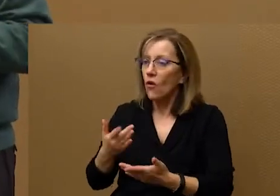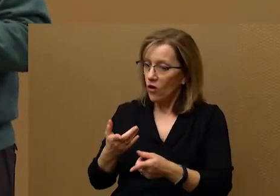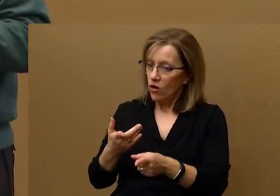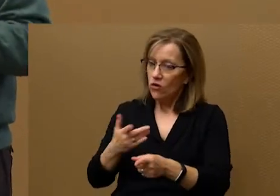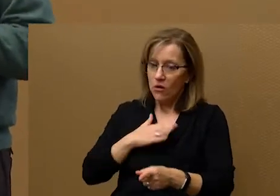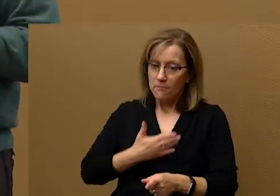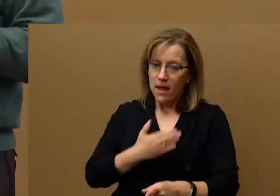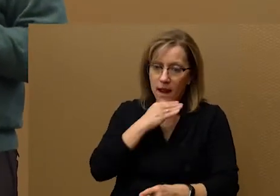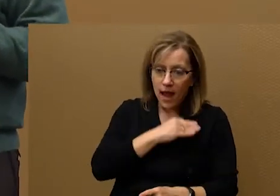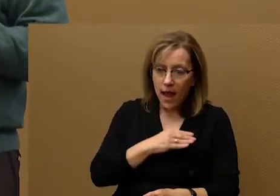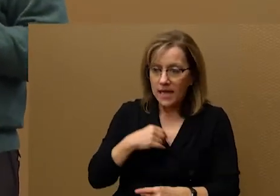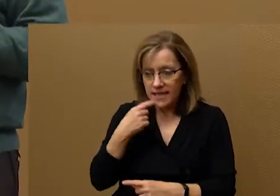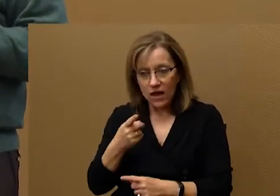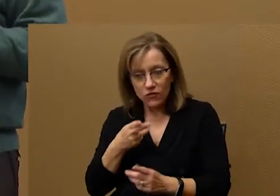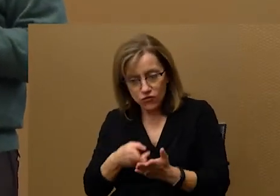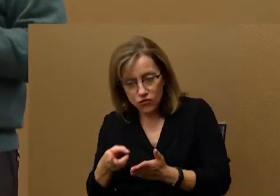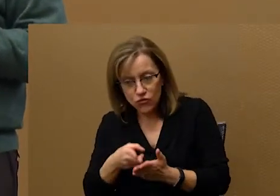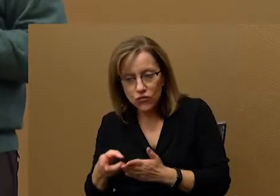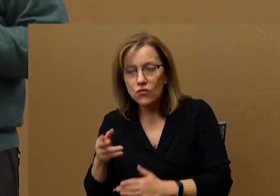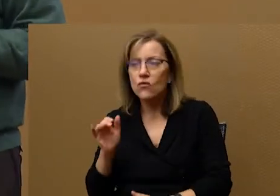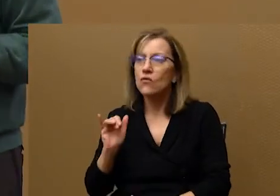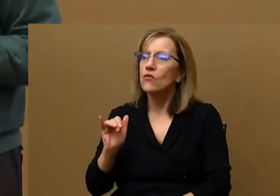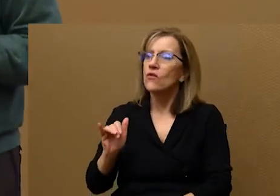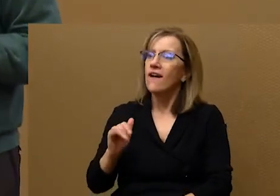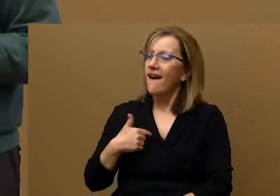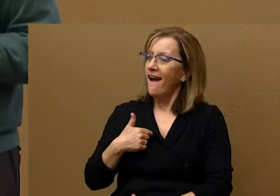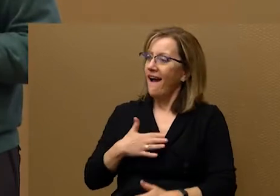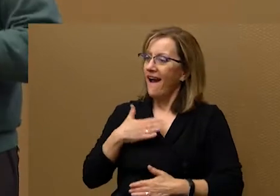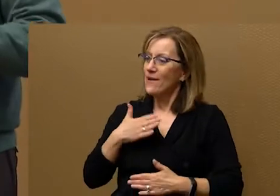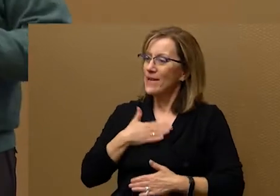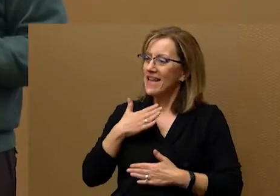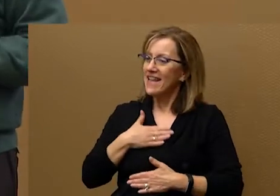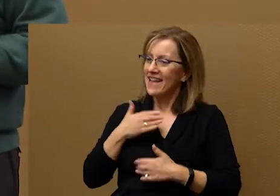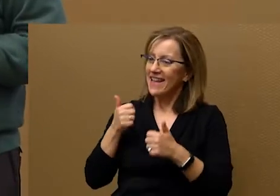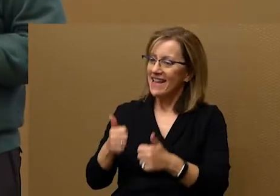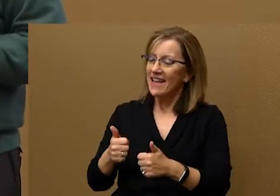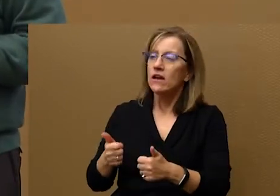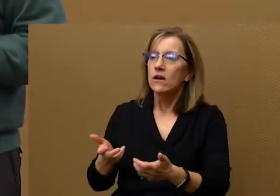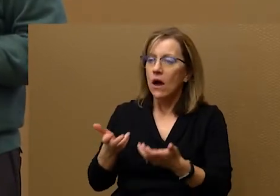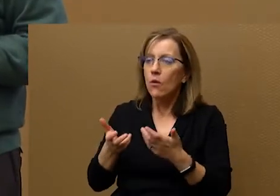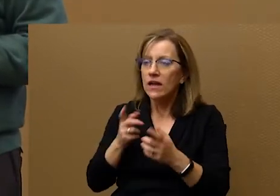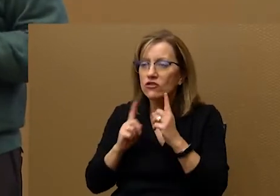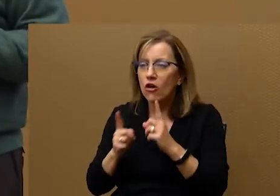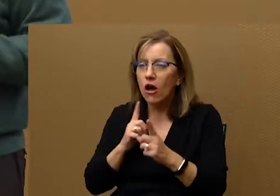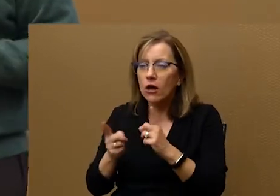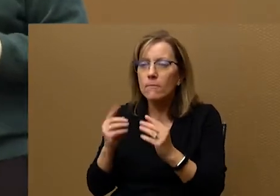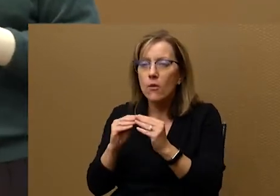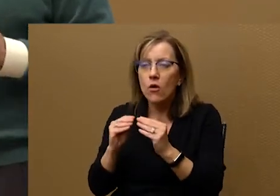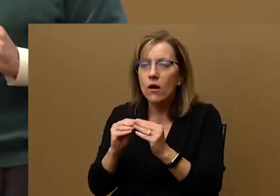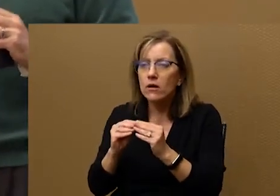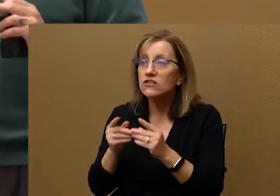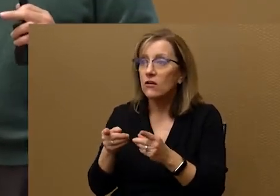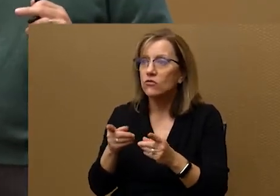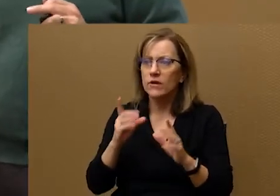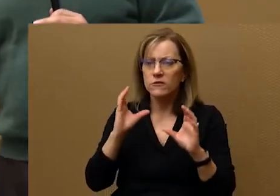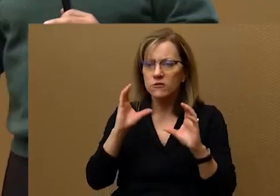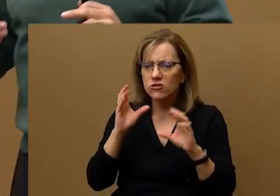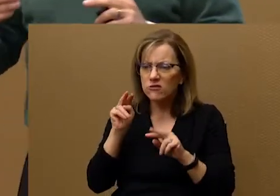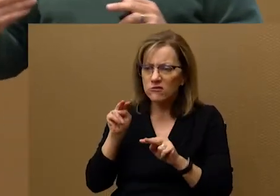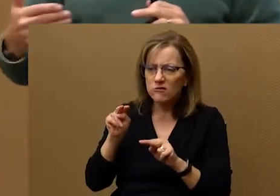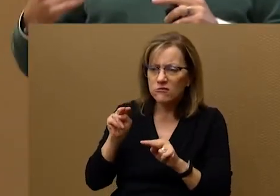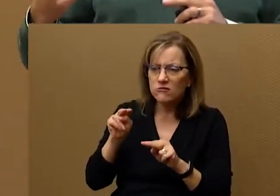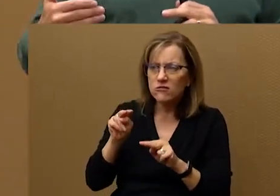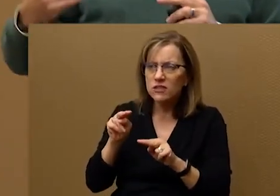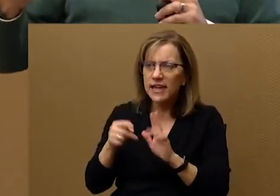tell truth, I feel happy, and I want to talk to you more. Look for examples of when the